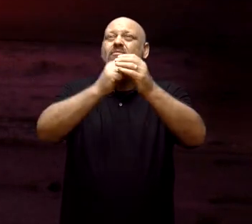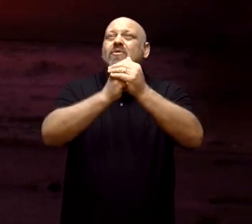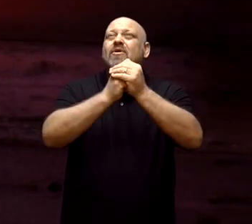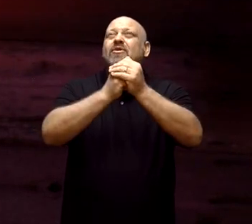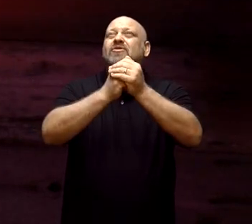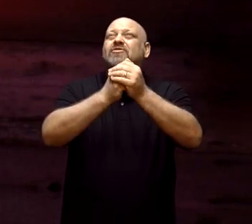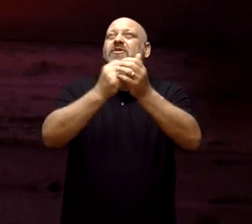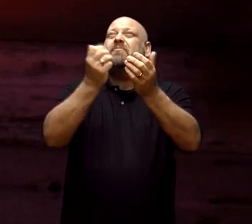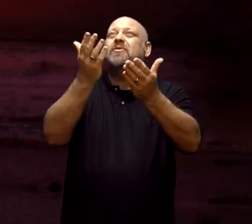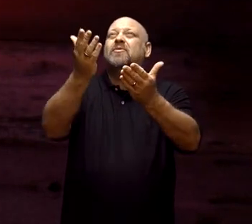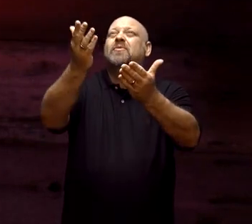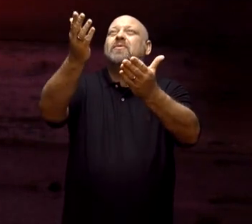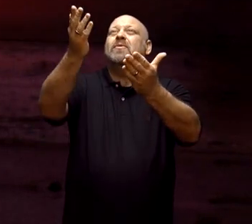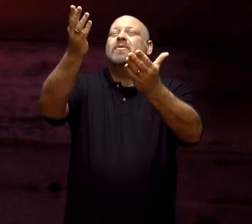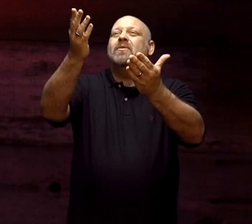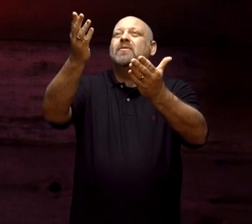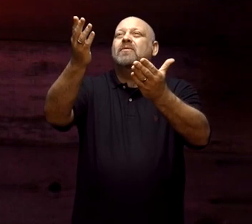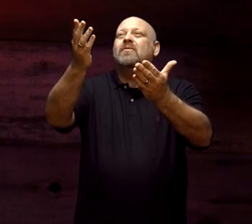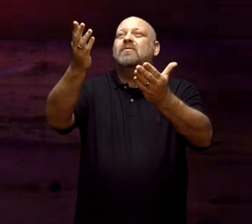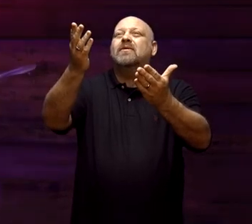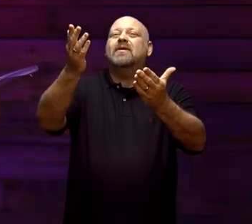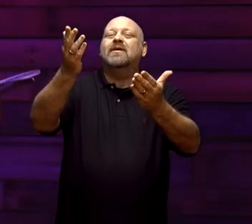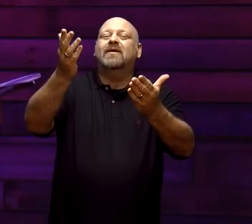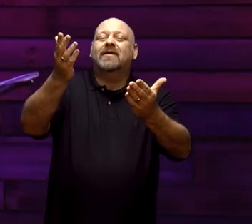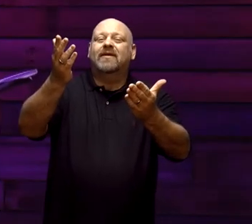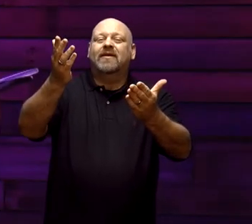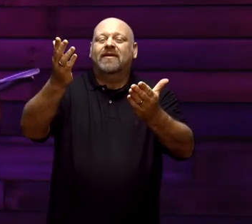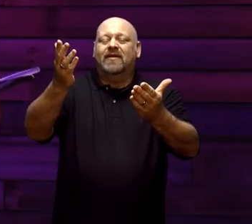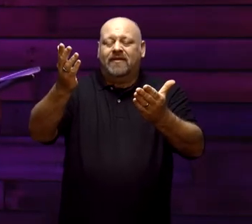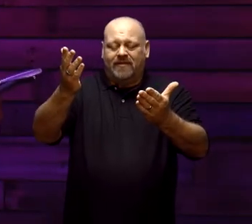forever worship you.